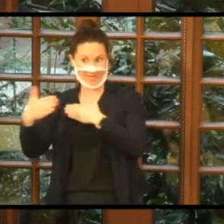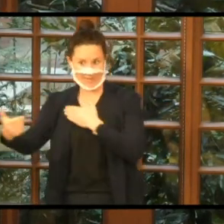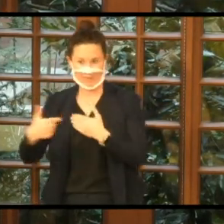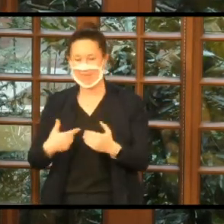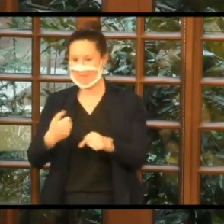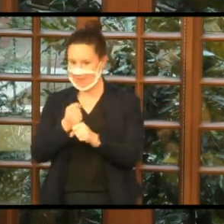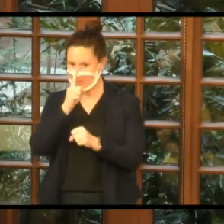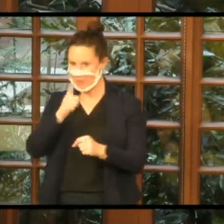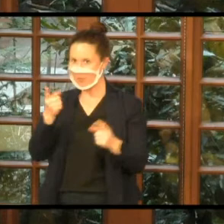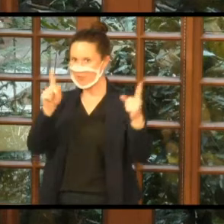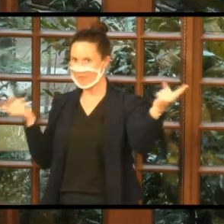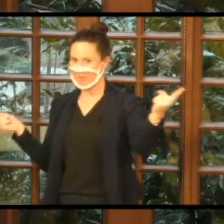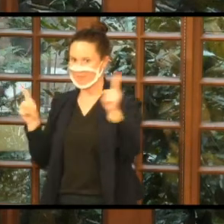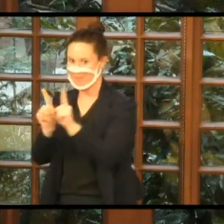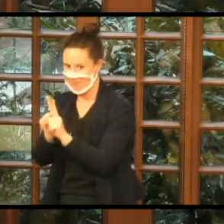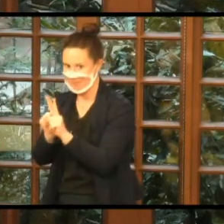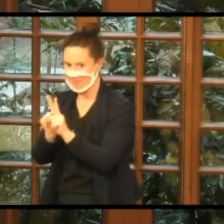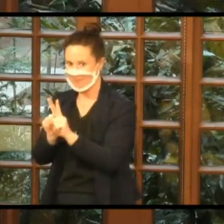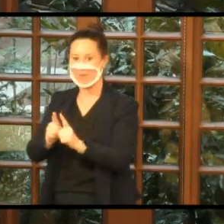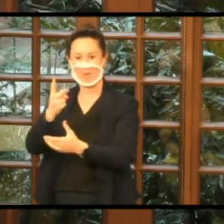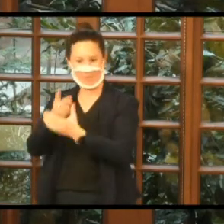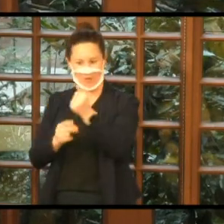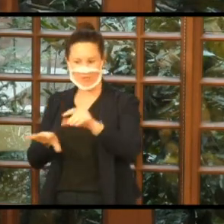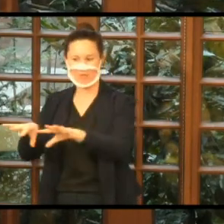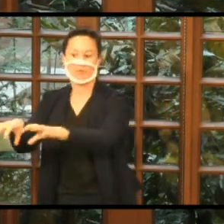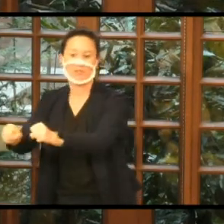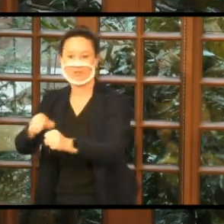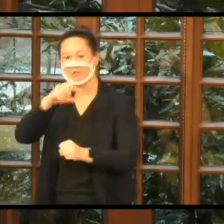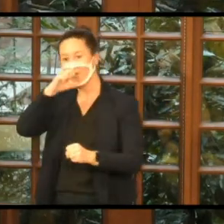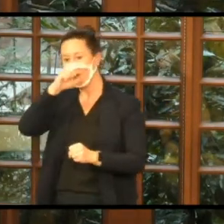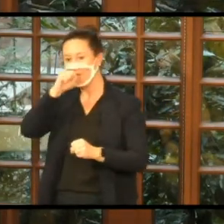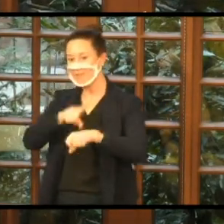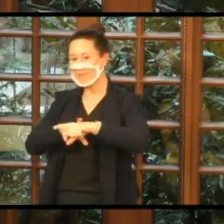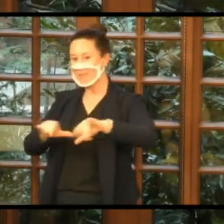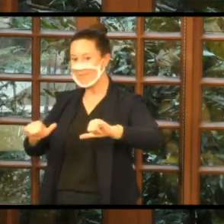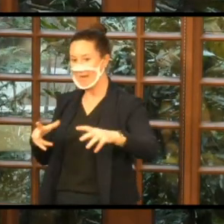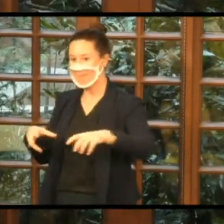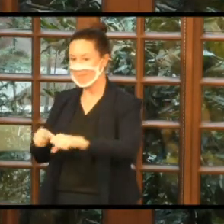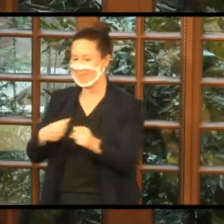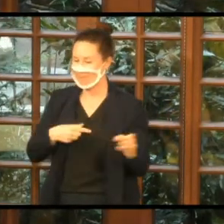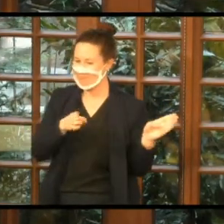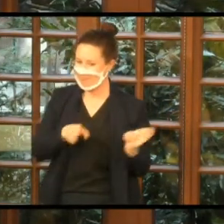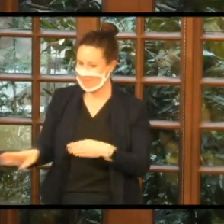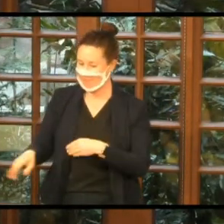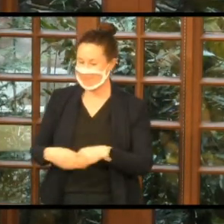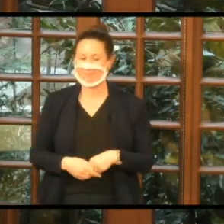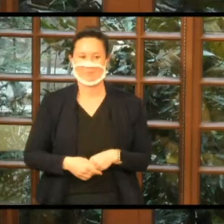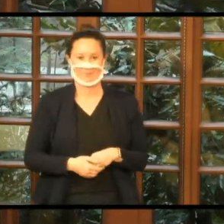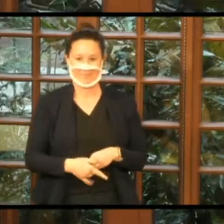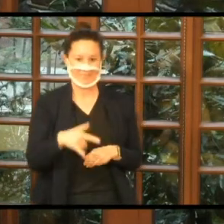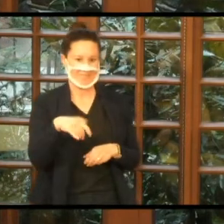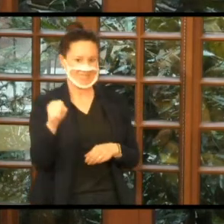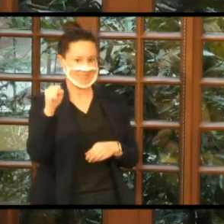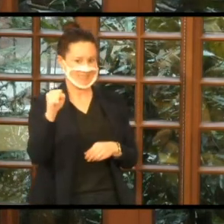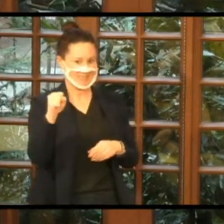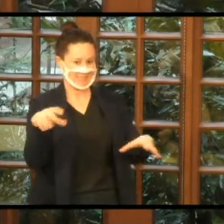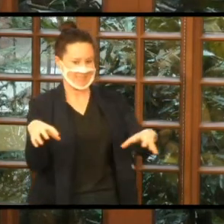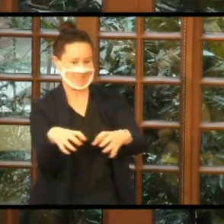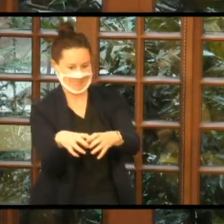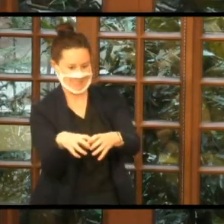where she lived, two hands reaching for the same blood orange at the corner of Geronimo and Vine? Yes. And did